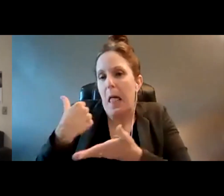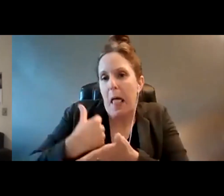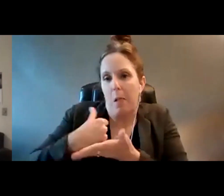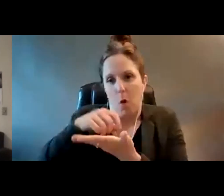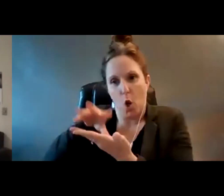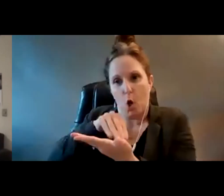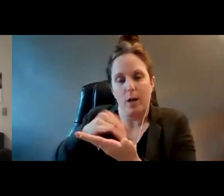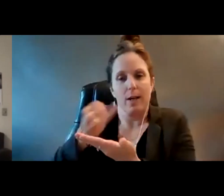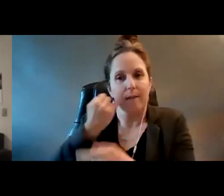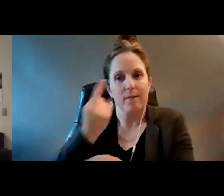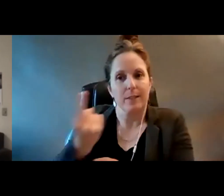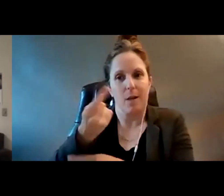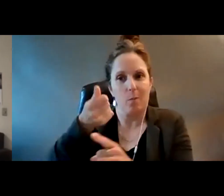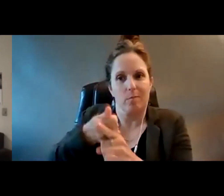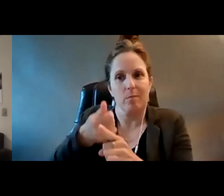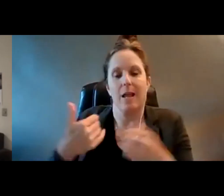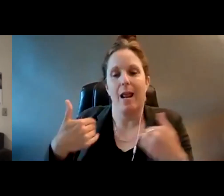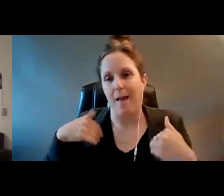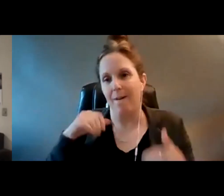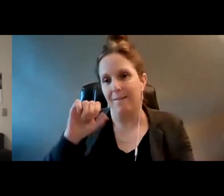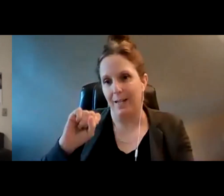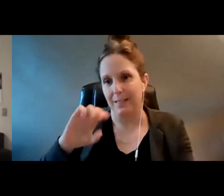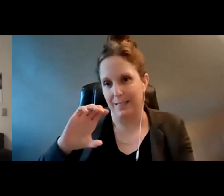improve concentration in the short term.